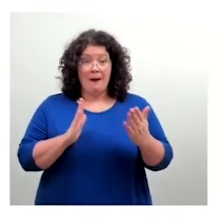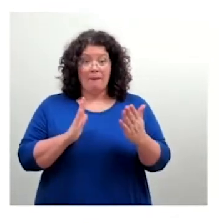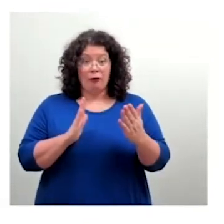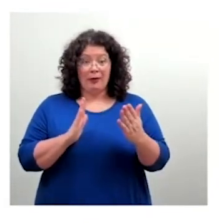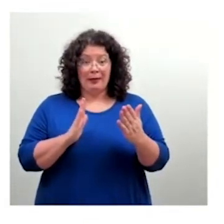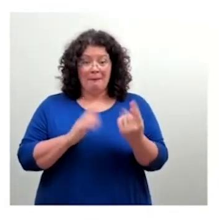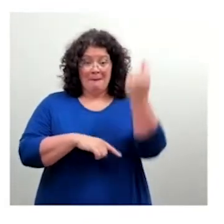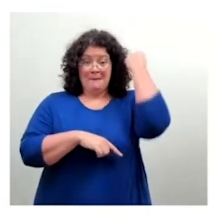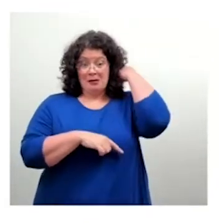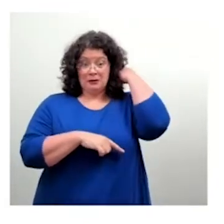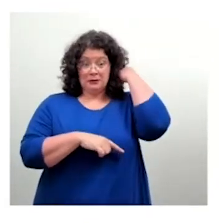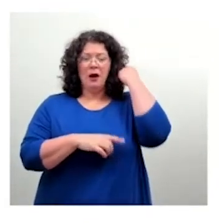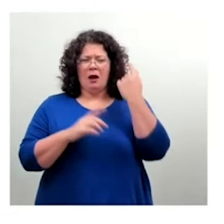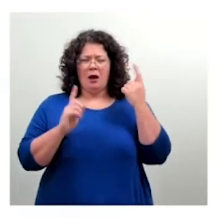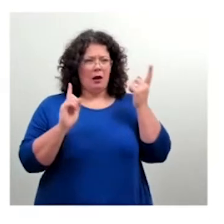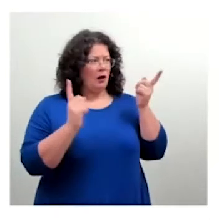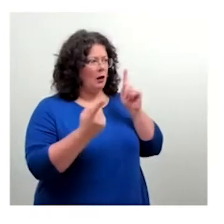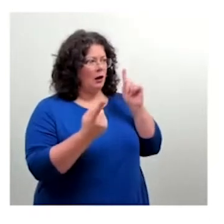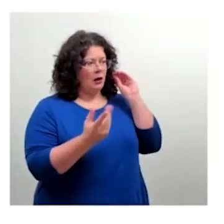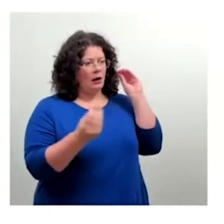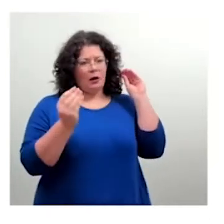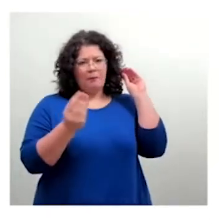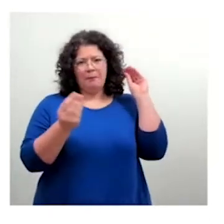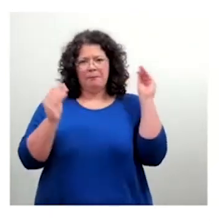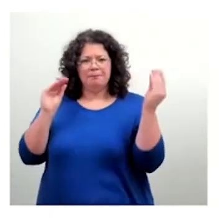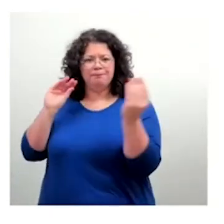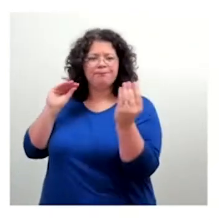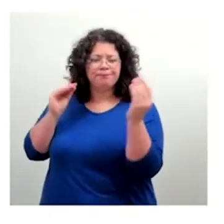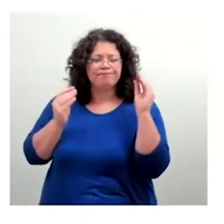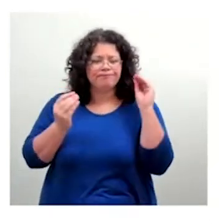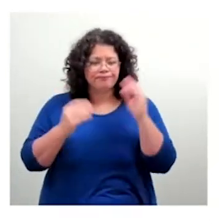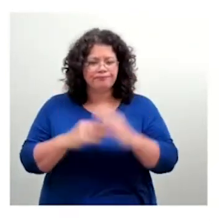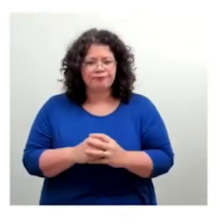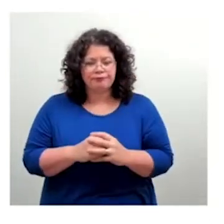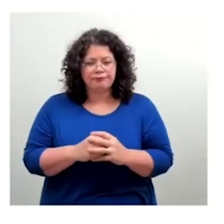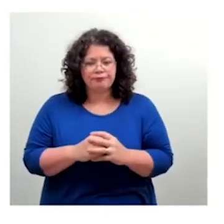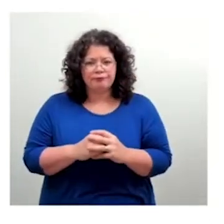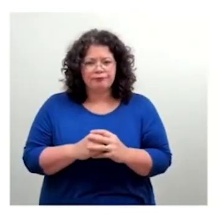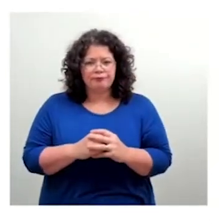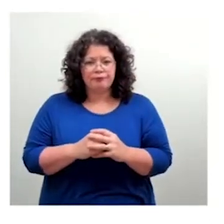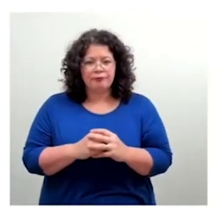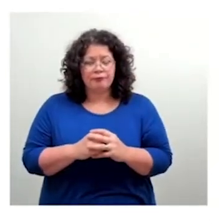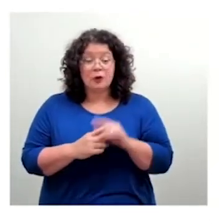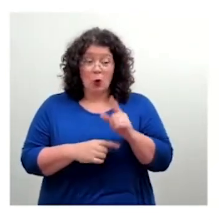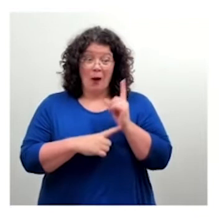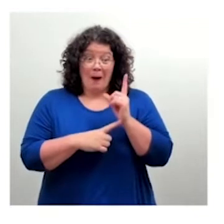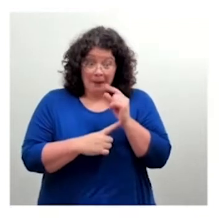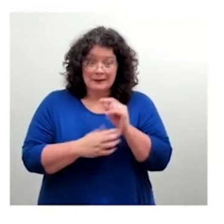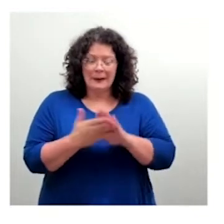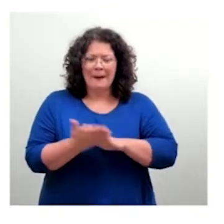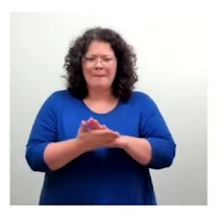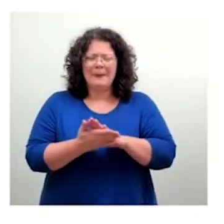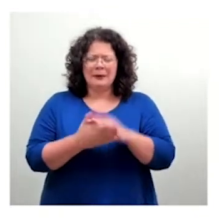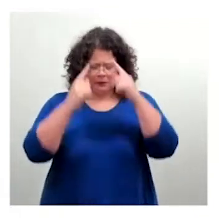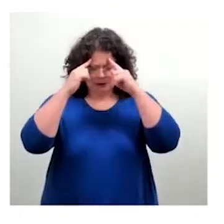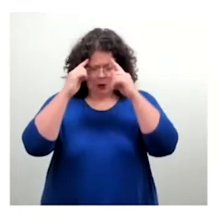to associate where things are in relation to me that naturally and effortlessly allows me to build up that mental picture of